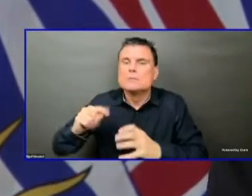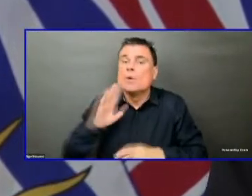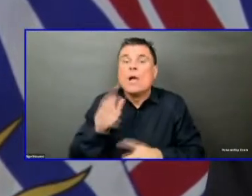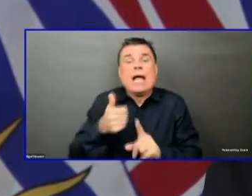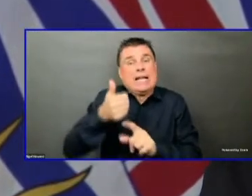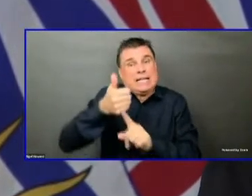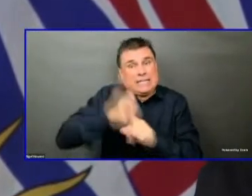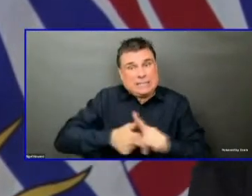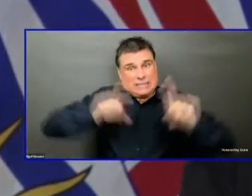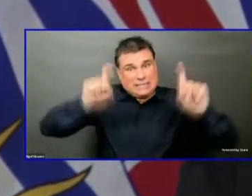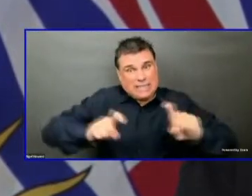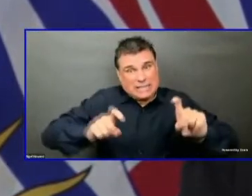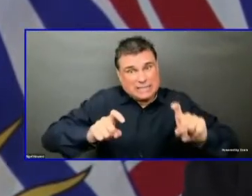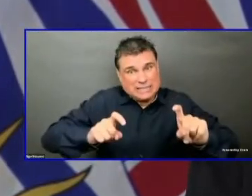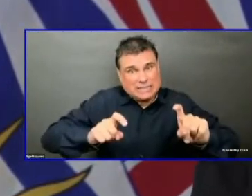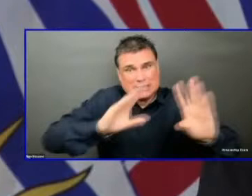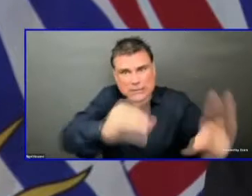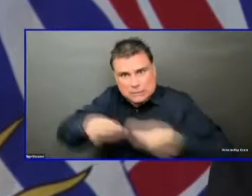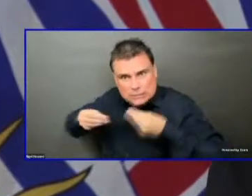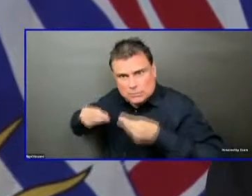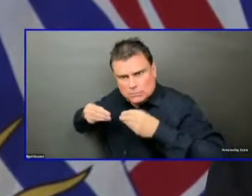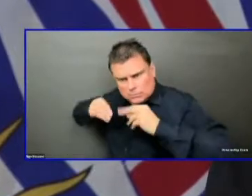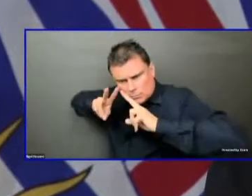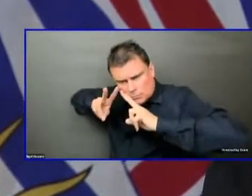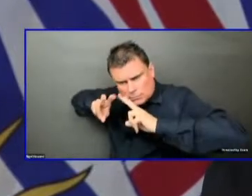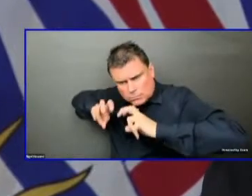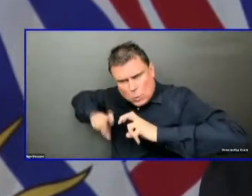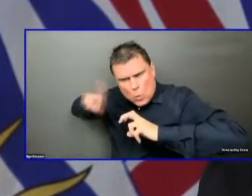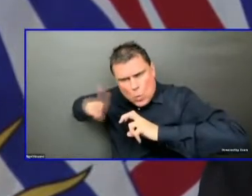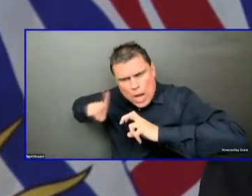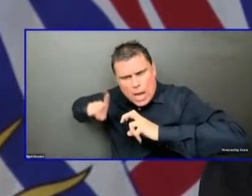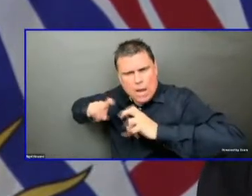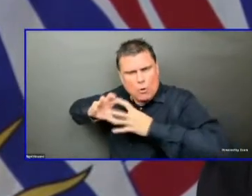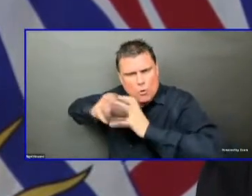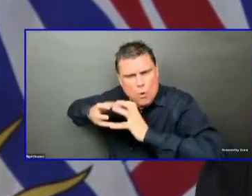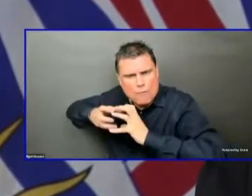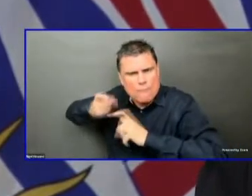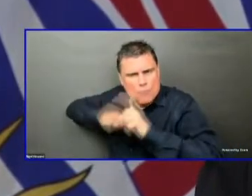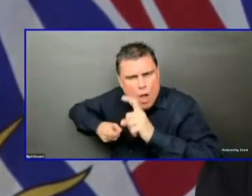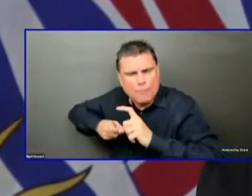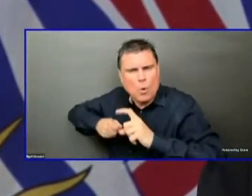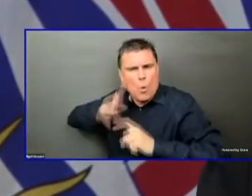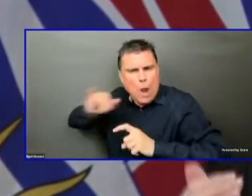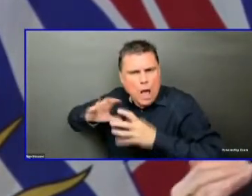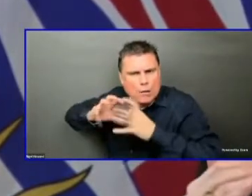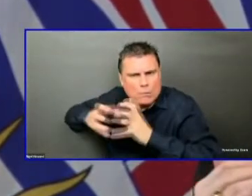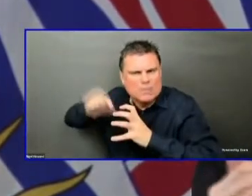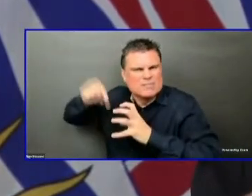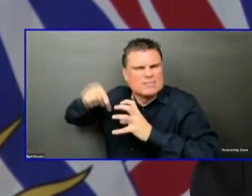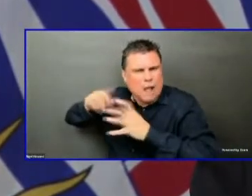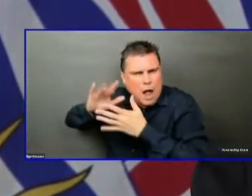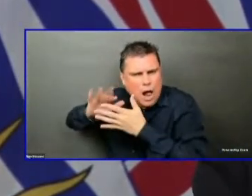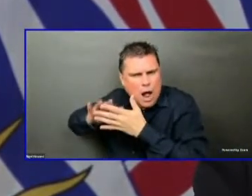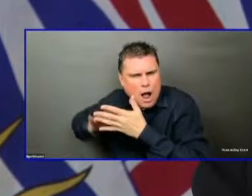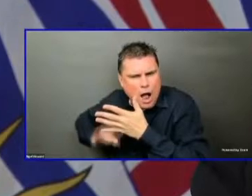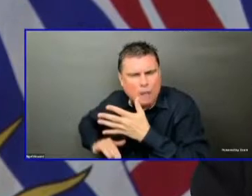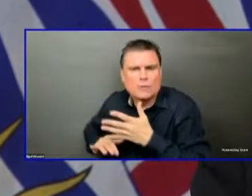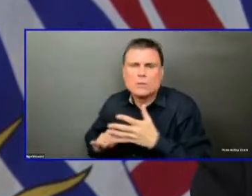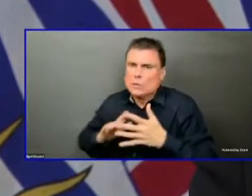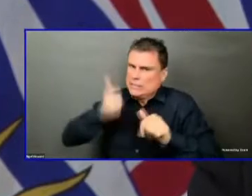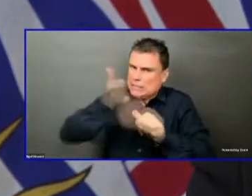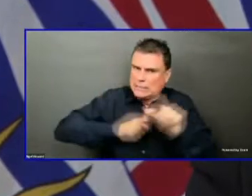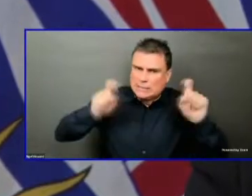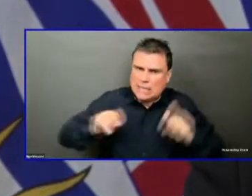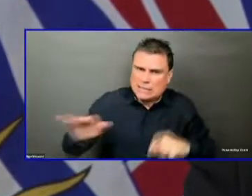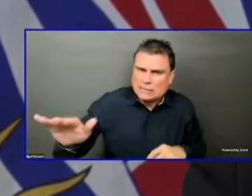pulling that together, and they are moving ahead with that one, so that should happen very quickly, and that will help us target the whole